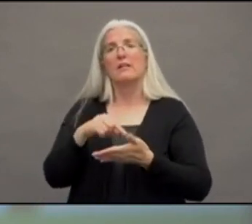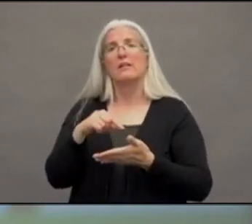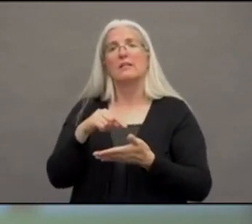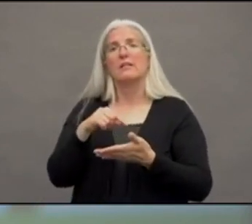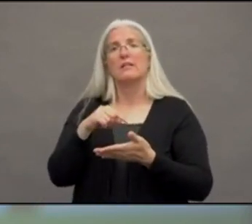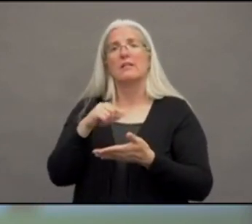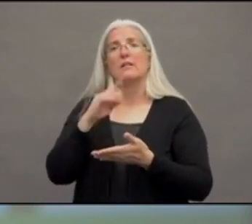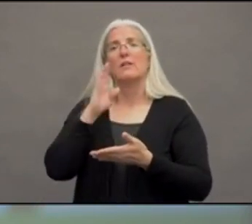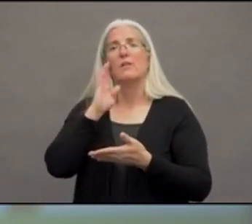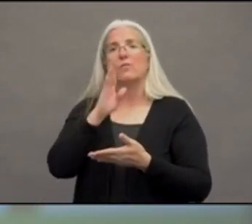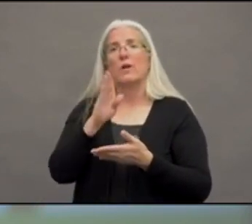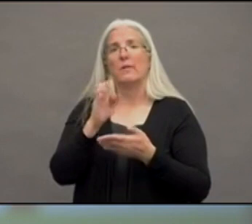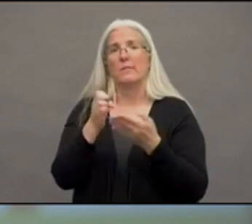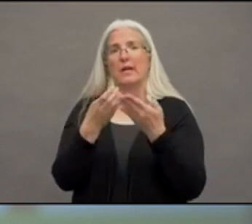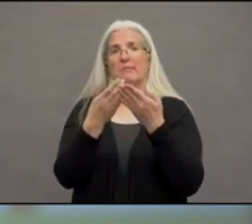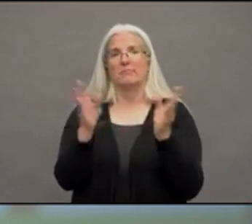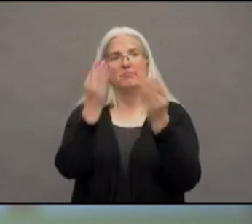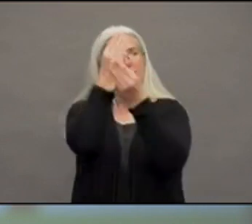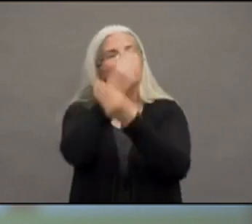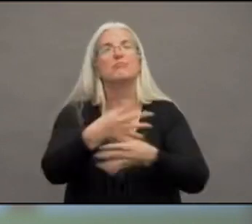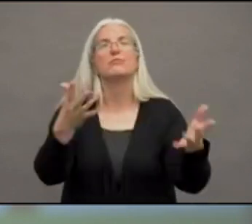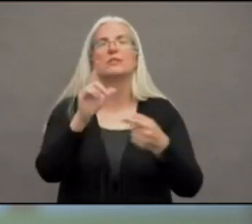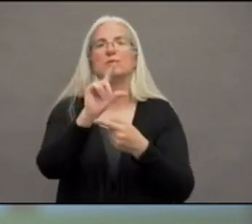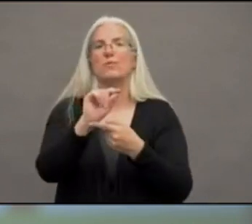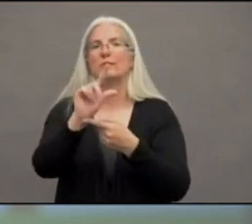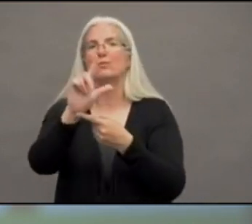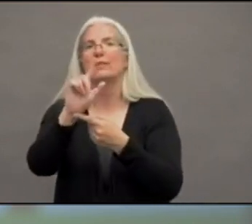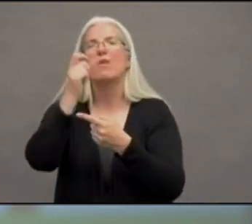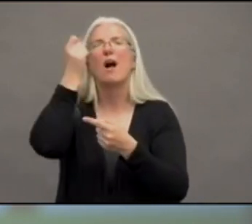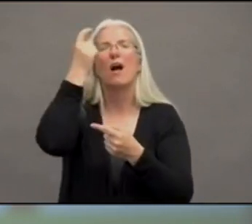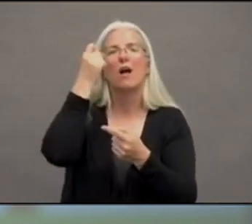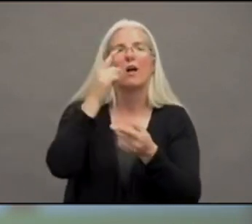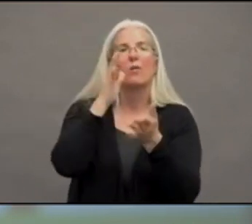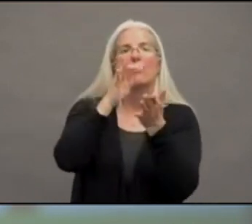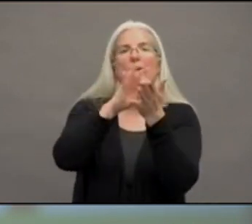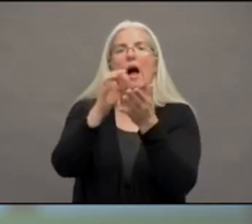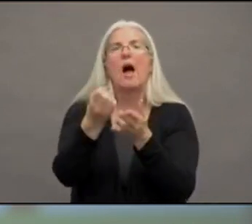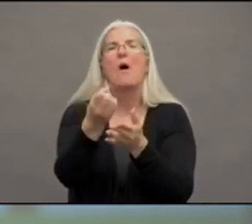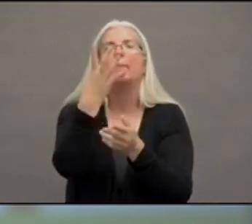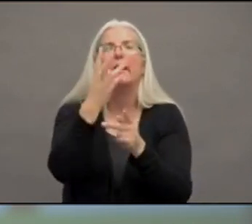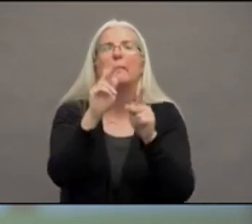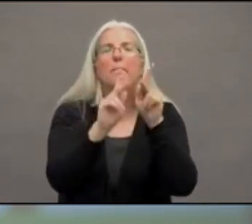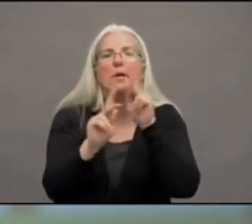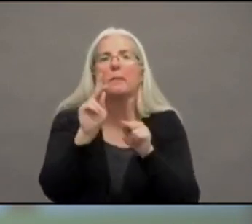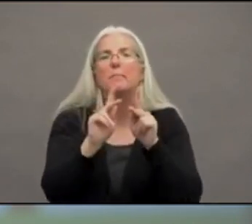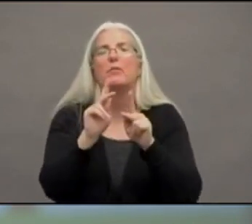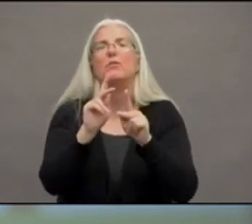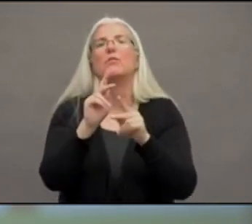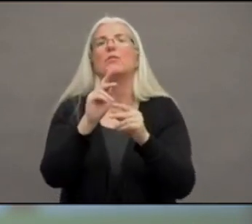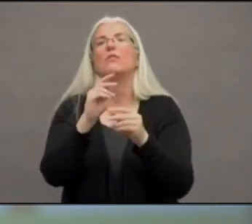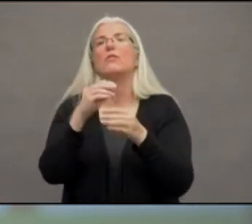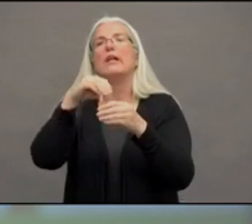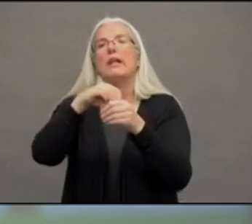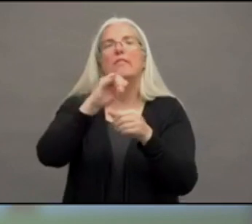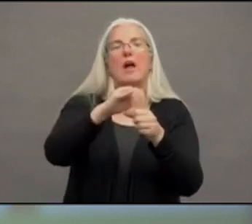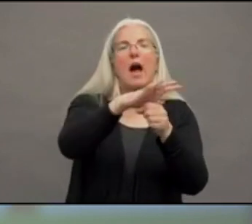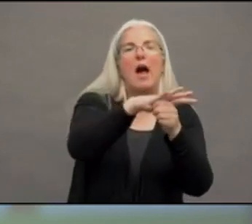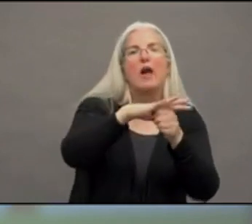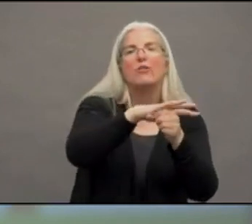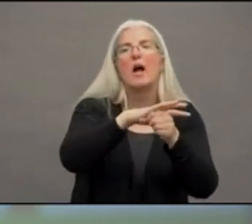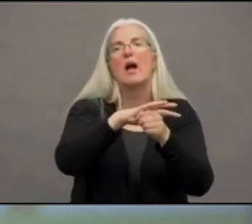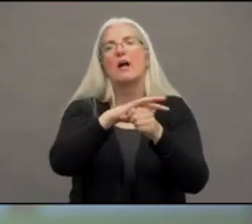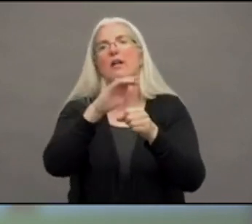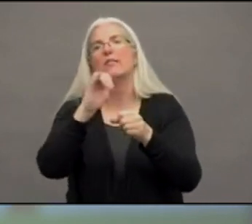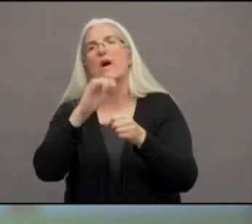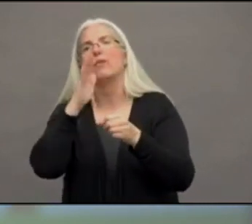2021, the smallest area that we can find is a neighborhood, which is called a census tract. So that means we will never